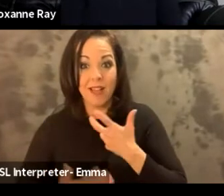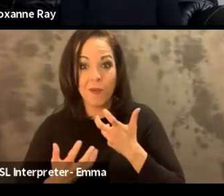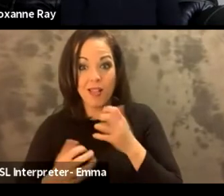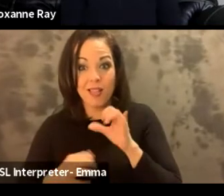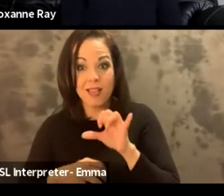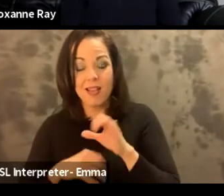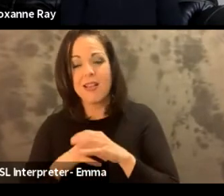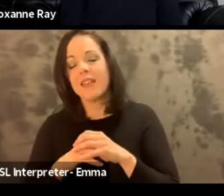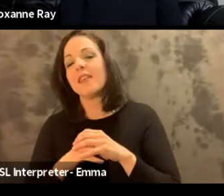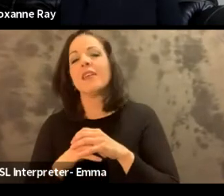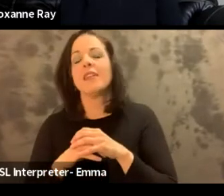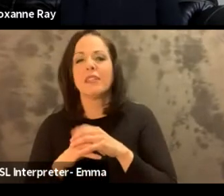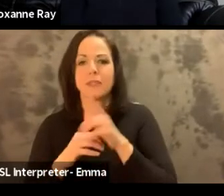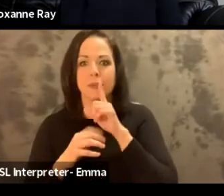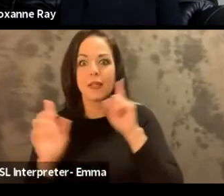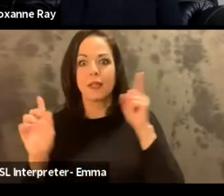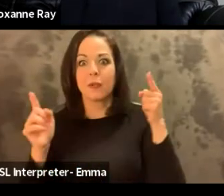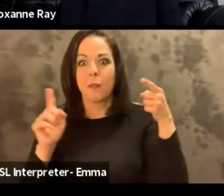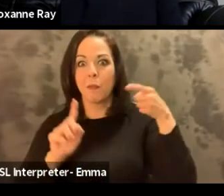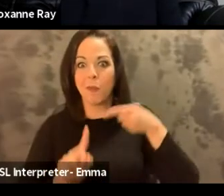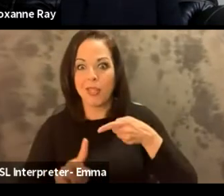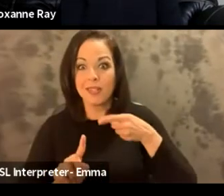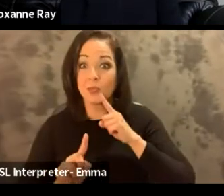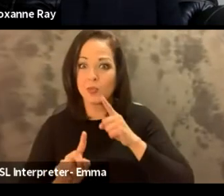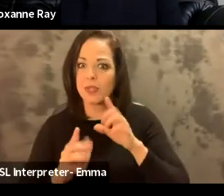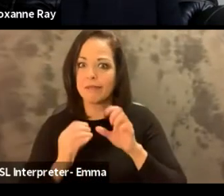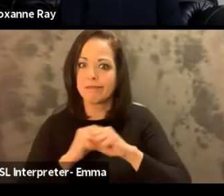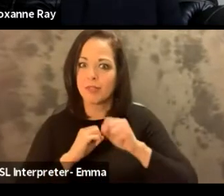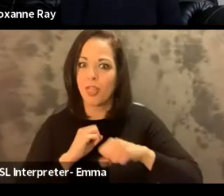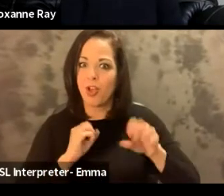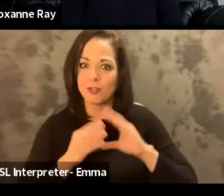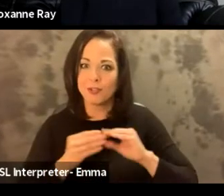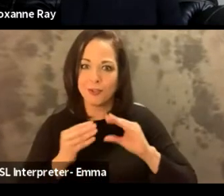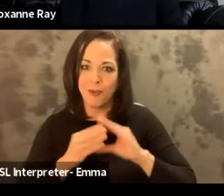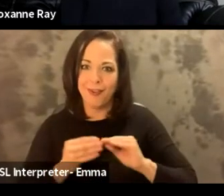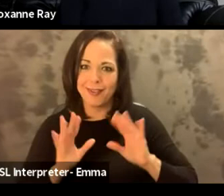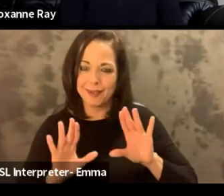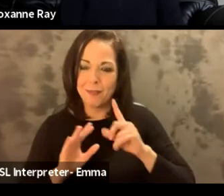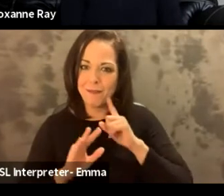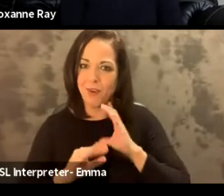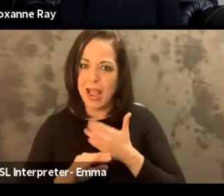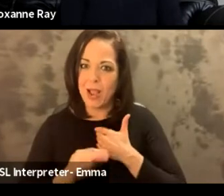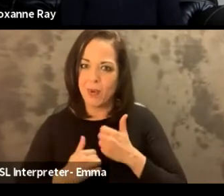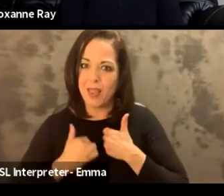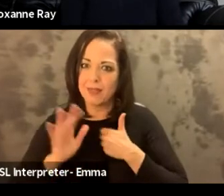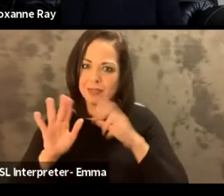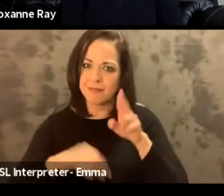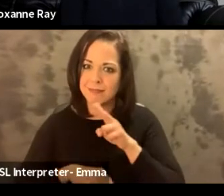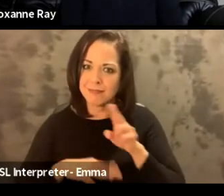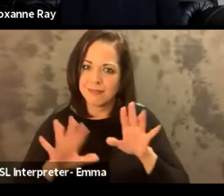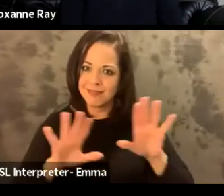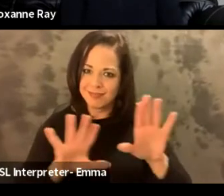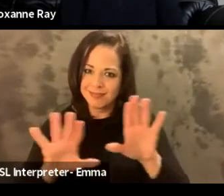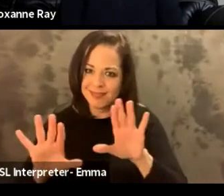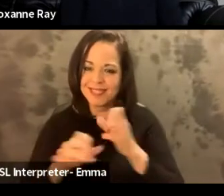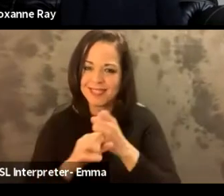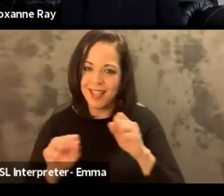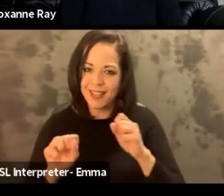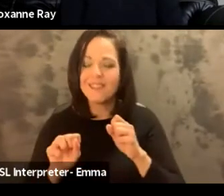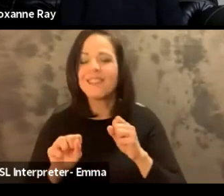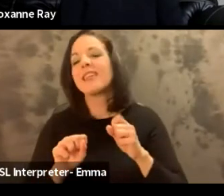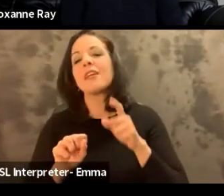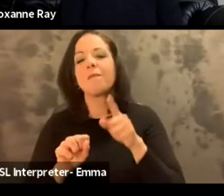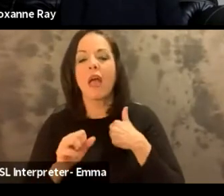To boil it down, because it's a long story, of course, like for all of our lives. I started